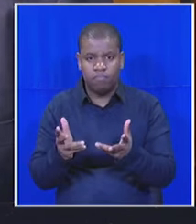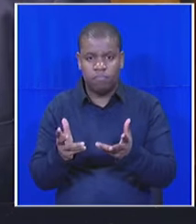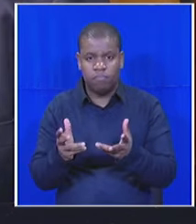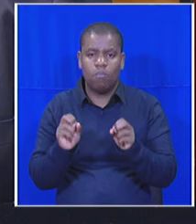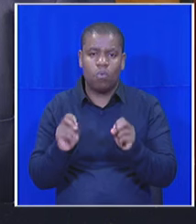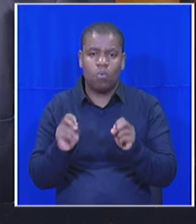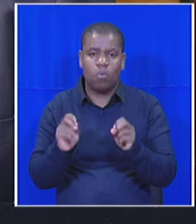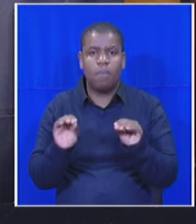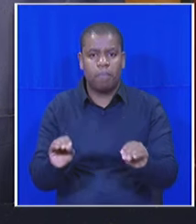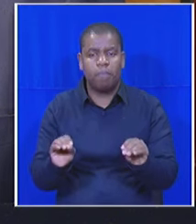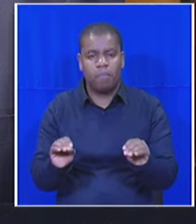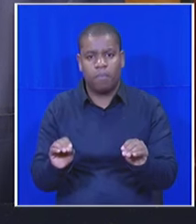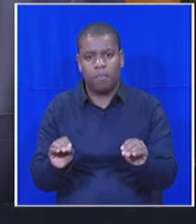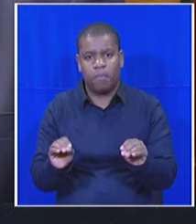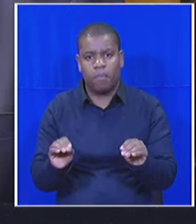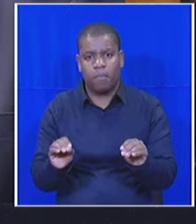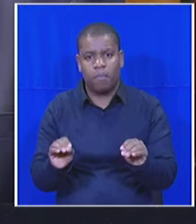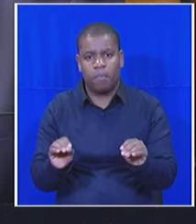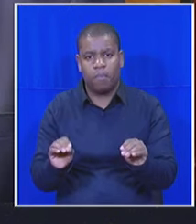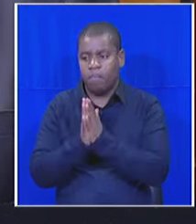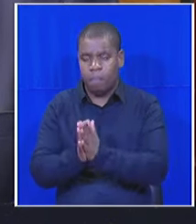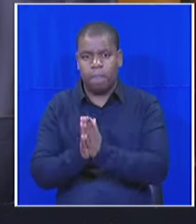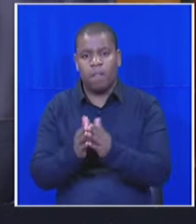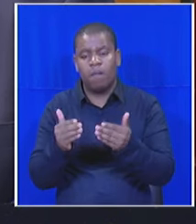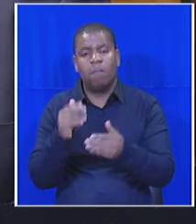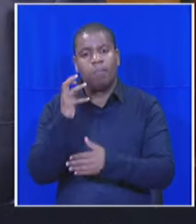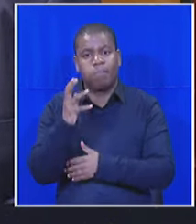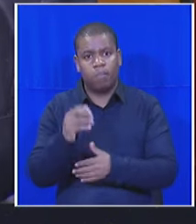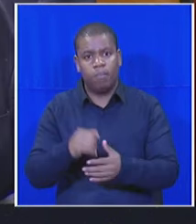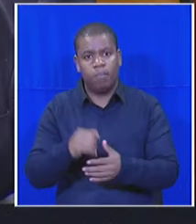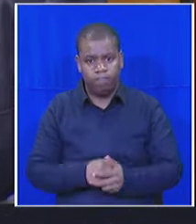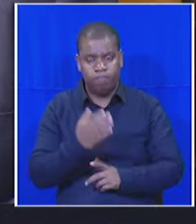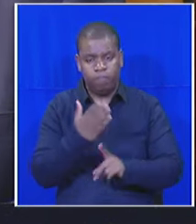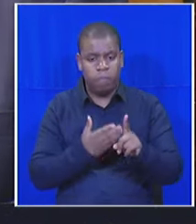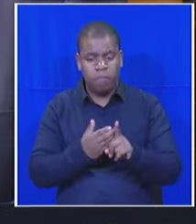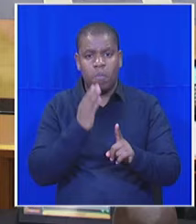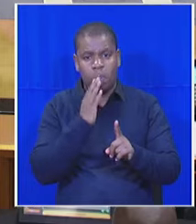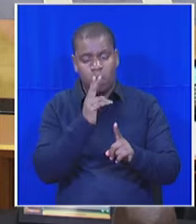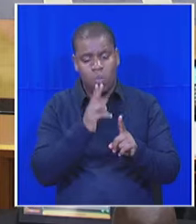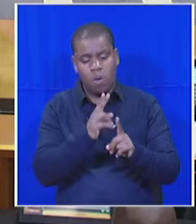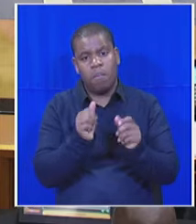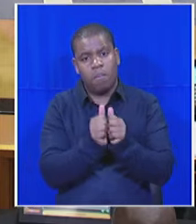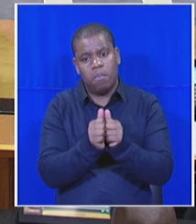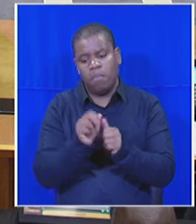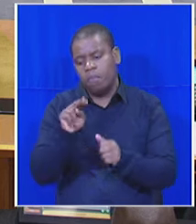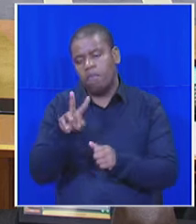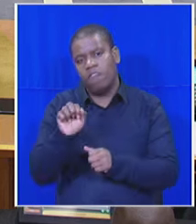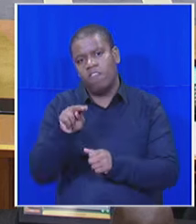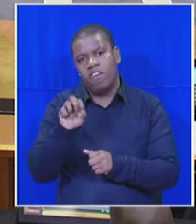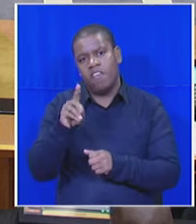Okay, there have been declarations. Who would like to, yes, Honorable Member Van Dam, proceed.